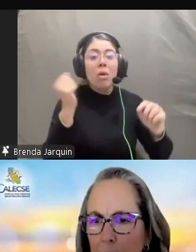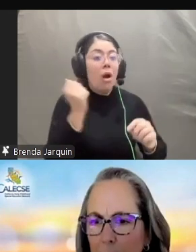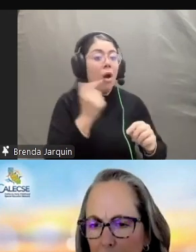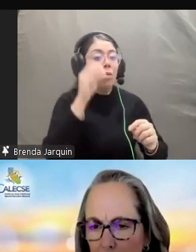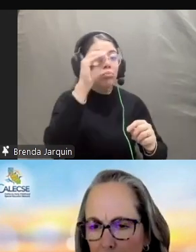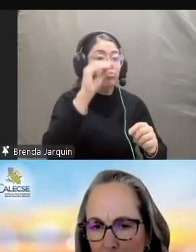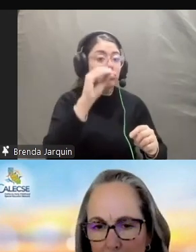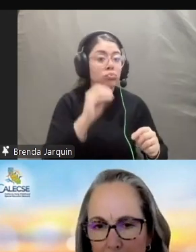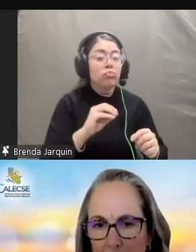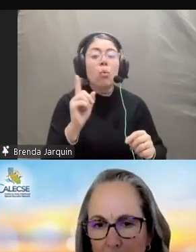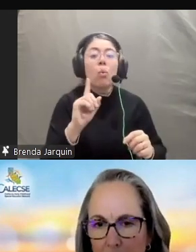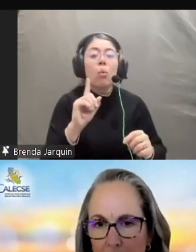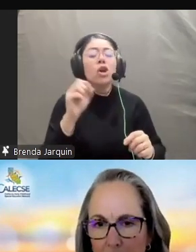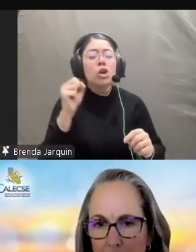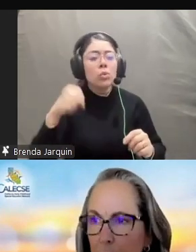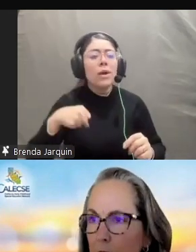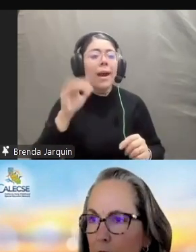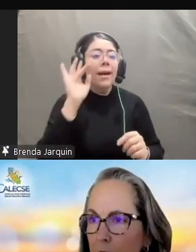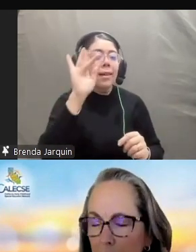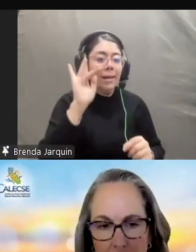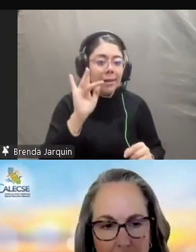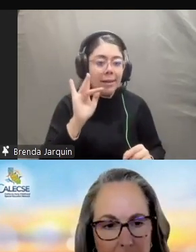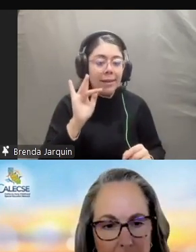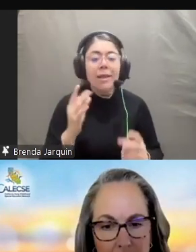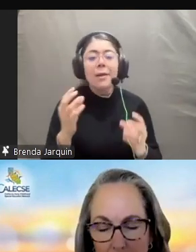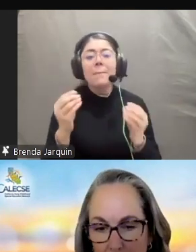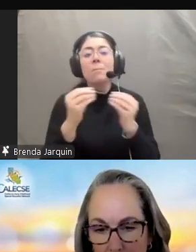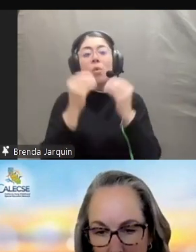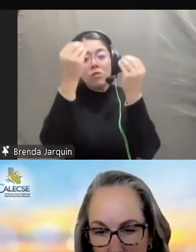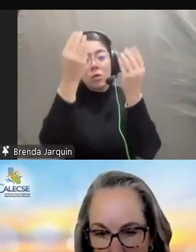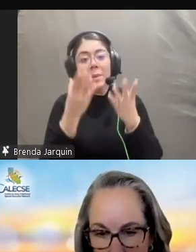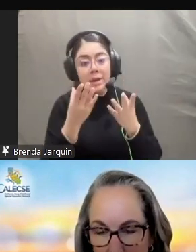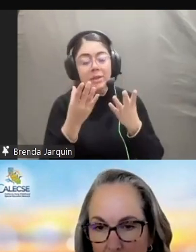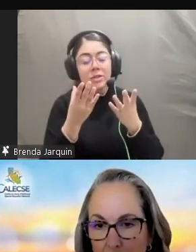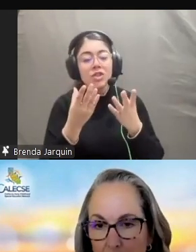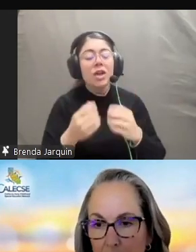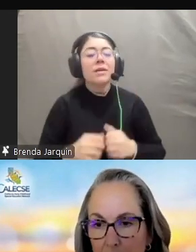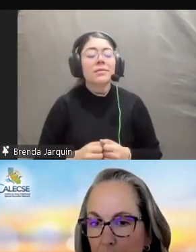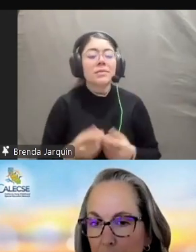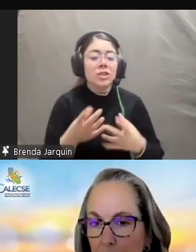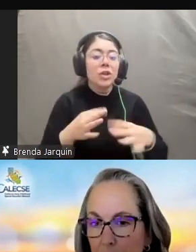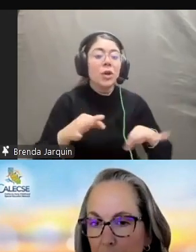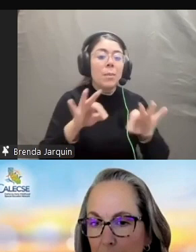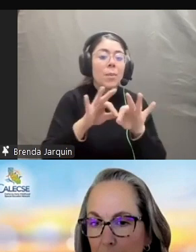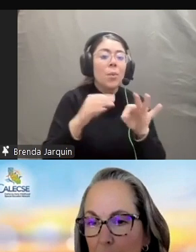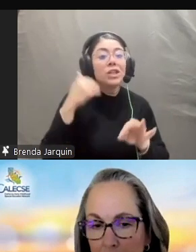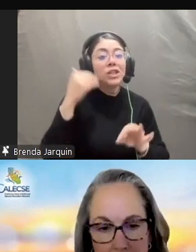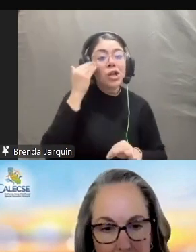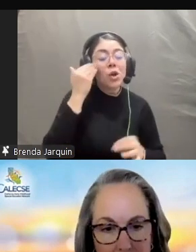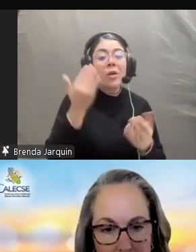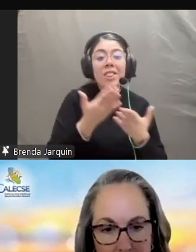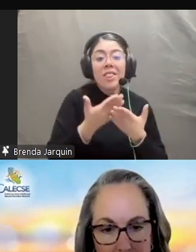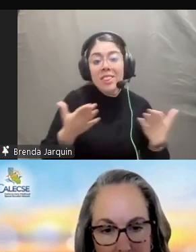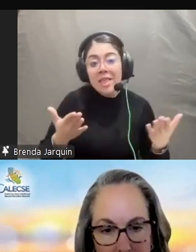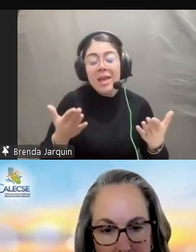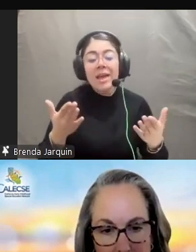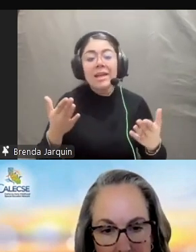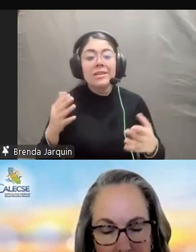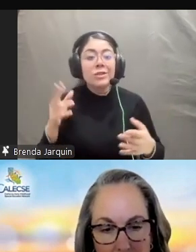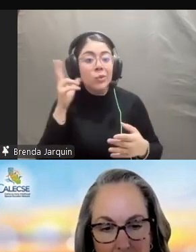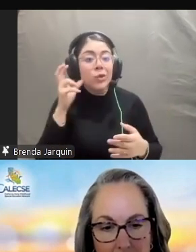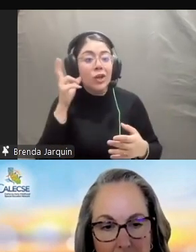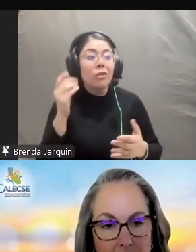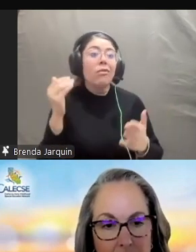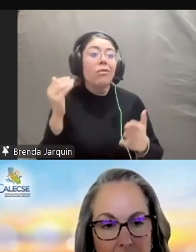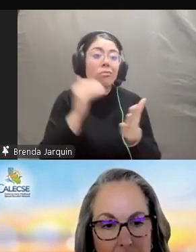important to think about things we hear often are, what are your rules for late